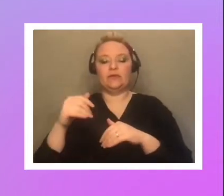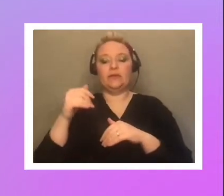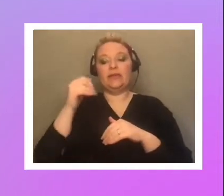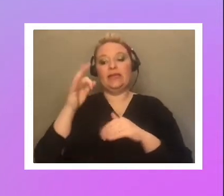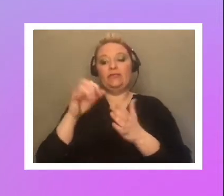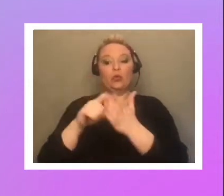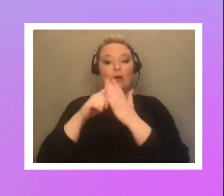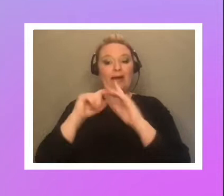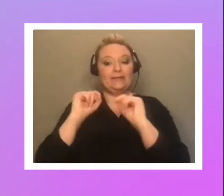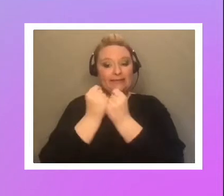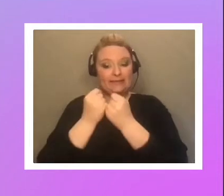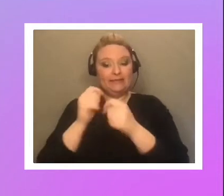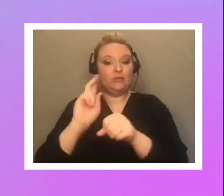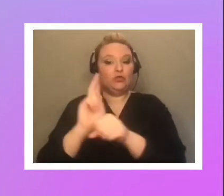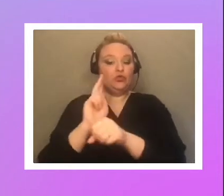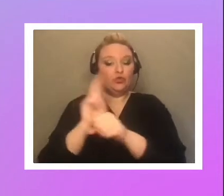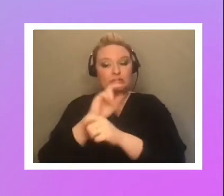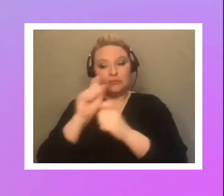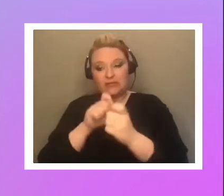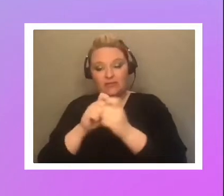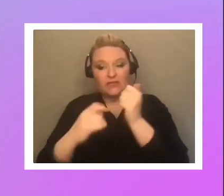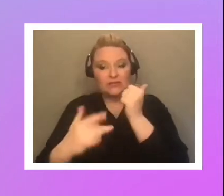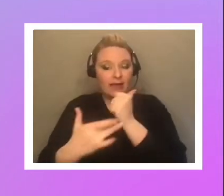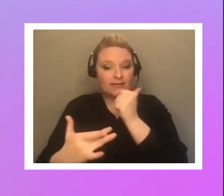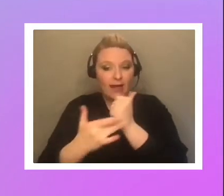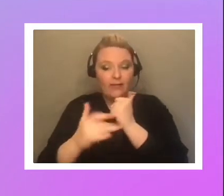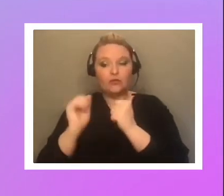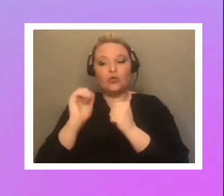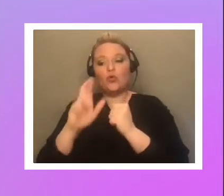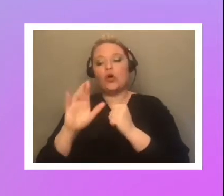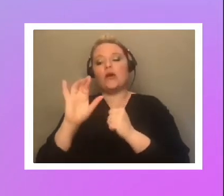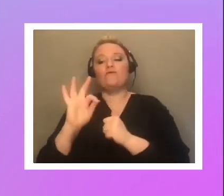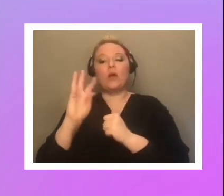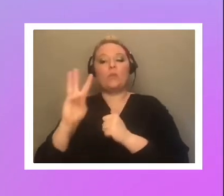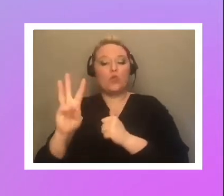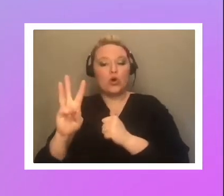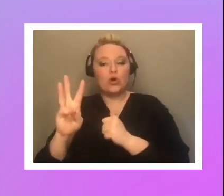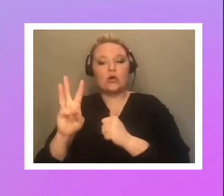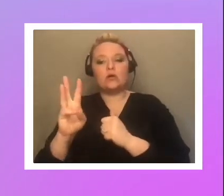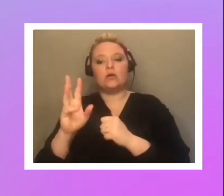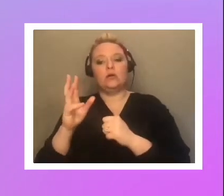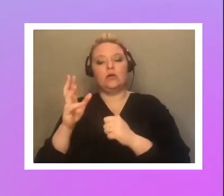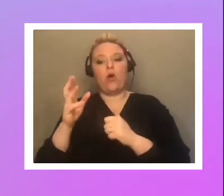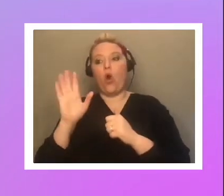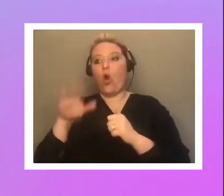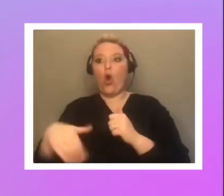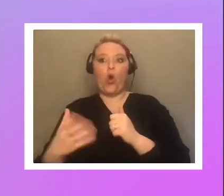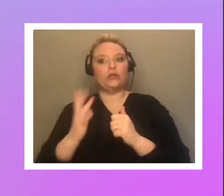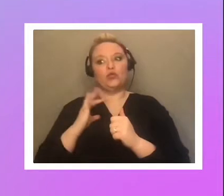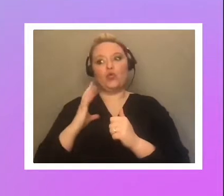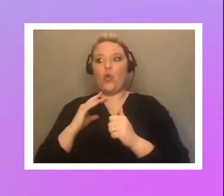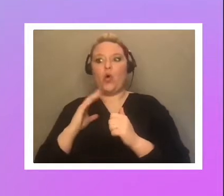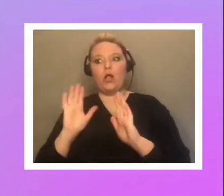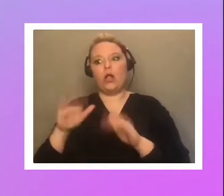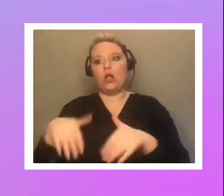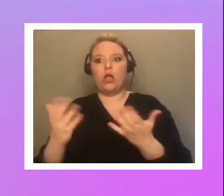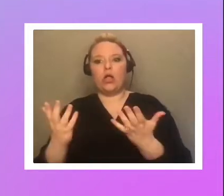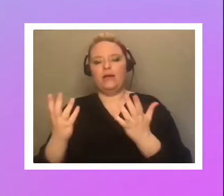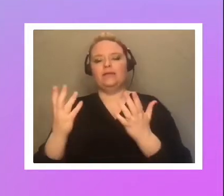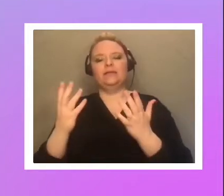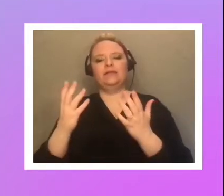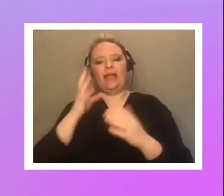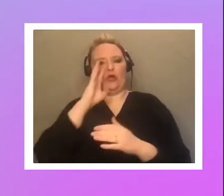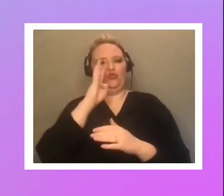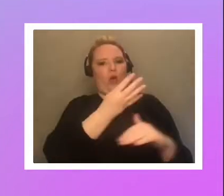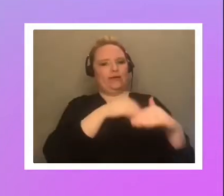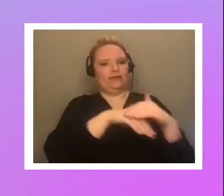to use a specific technology or framework just because, or if they